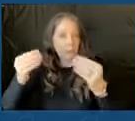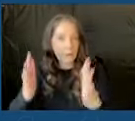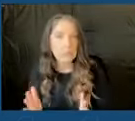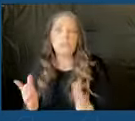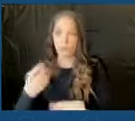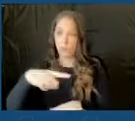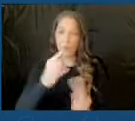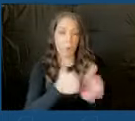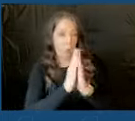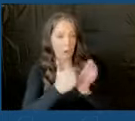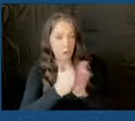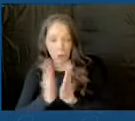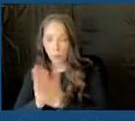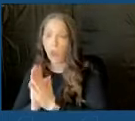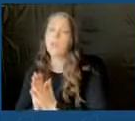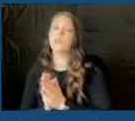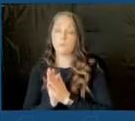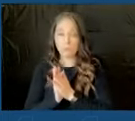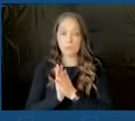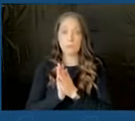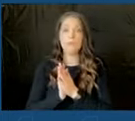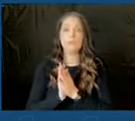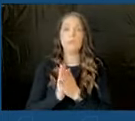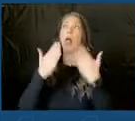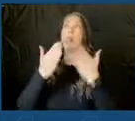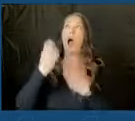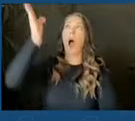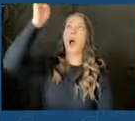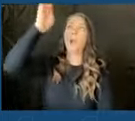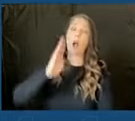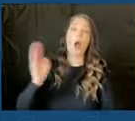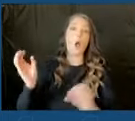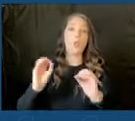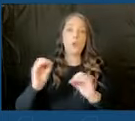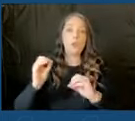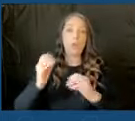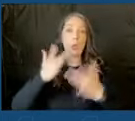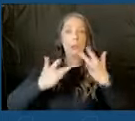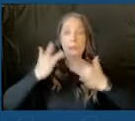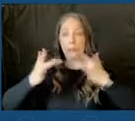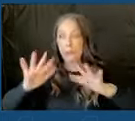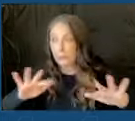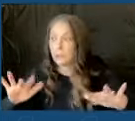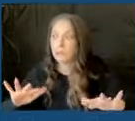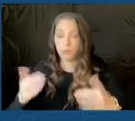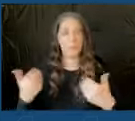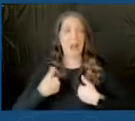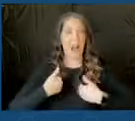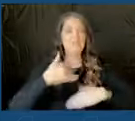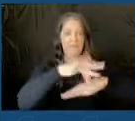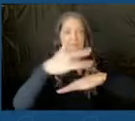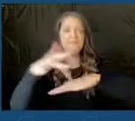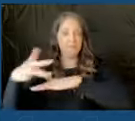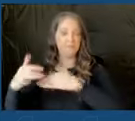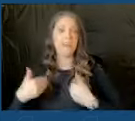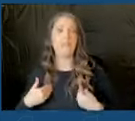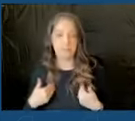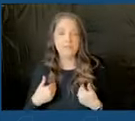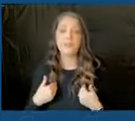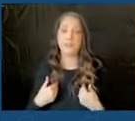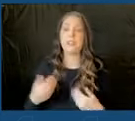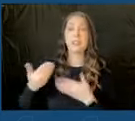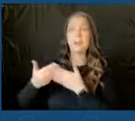supply. Thank God there's no shortage. That was our crisis last year when there was such a severe shortage. We had to determine based on